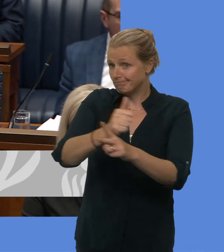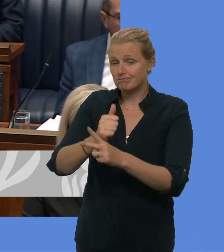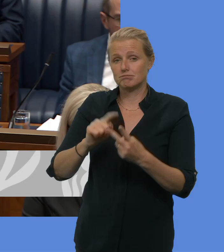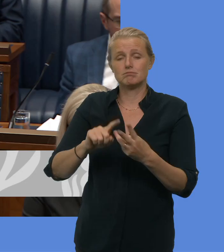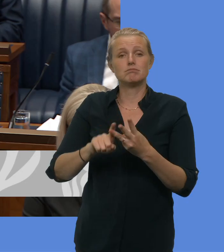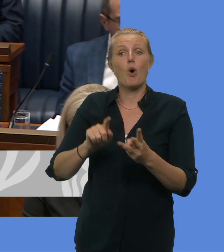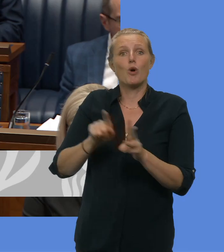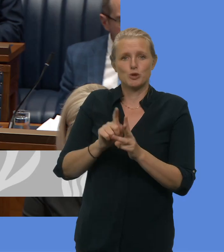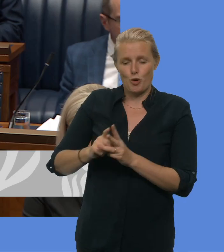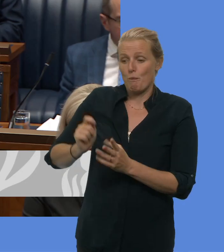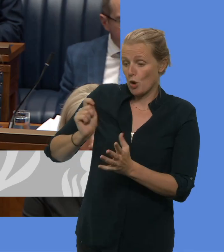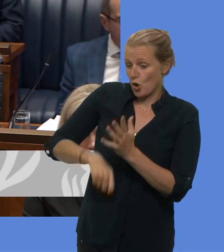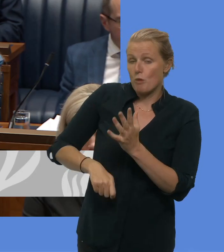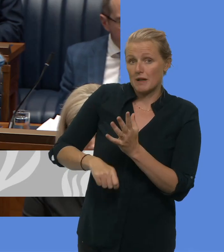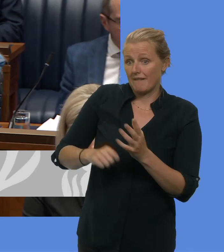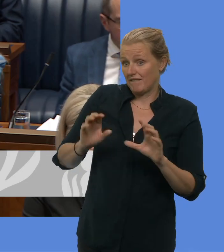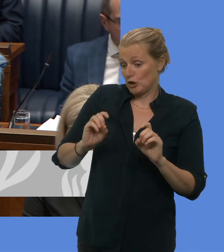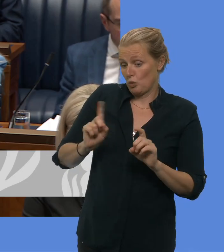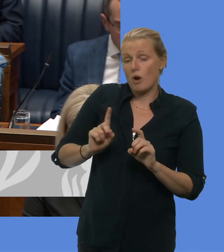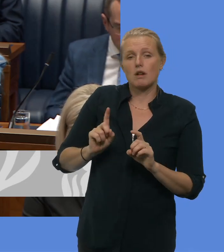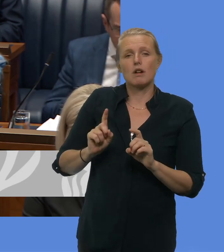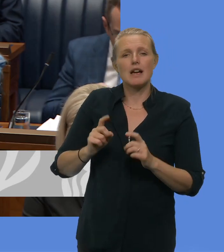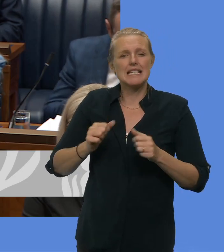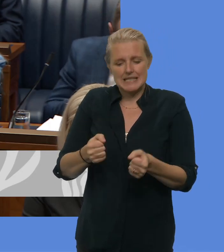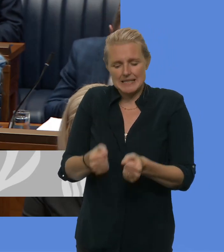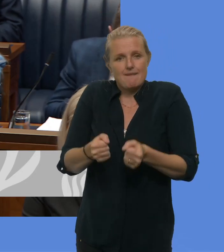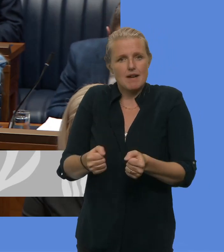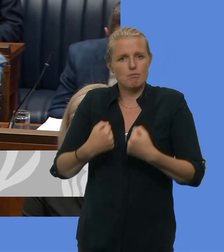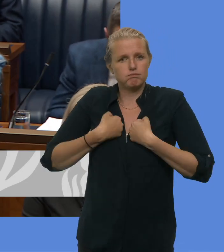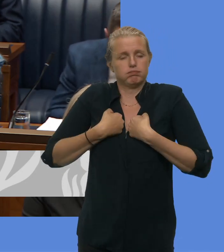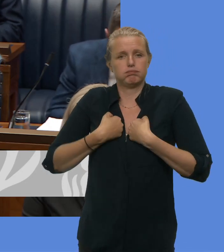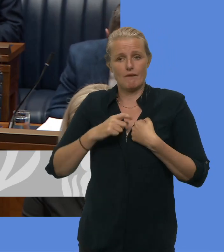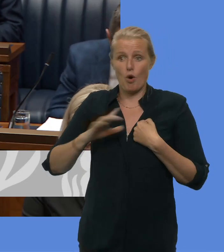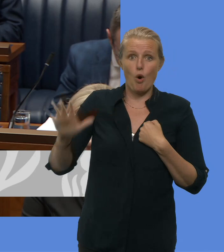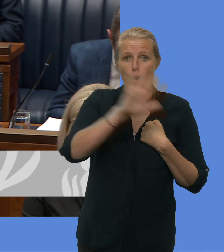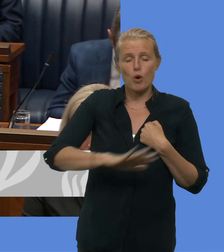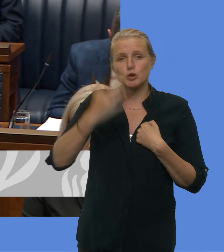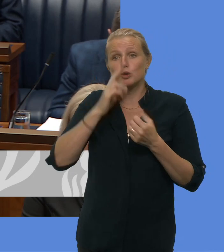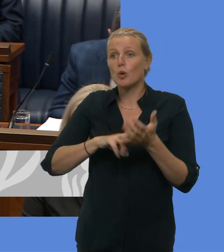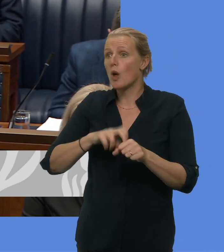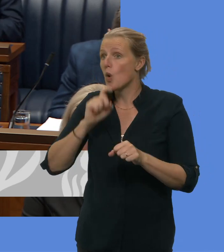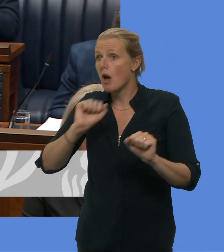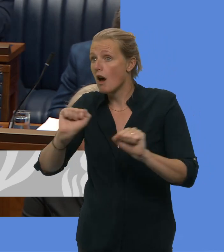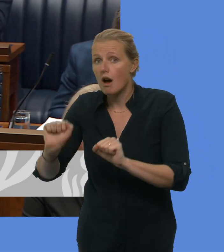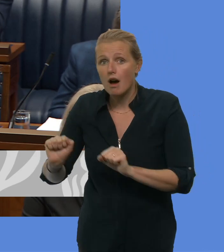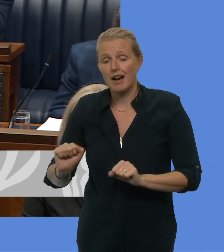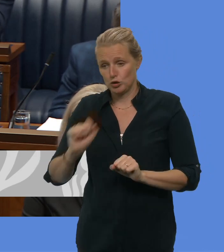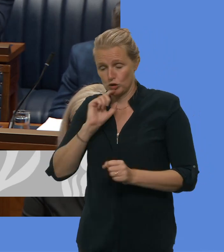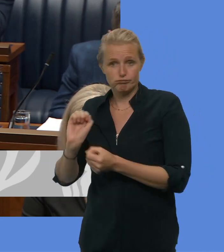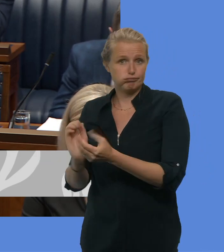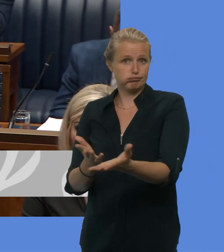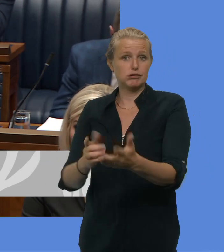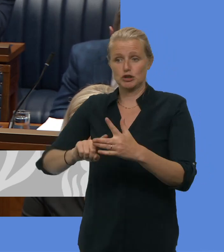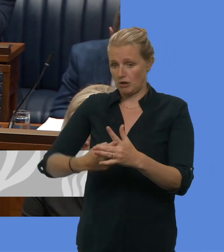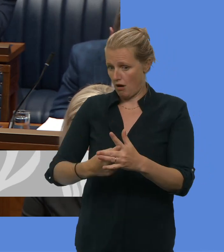procurement has also completed for the provision of defibrillators to all schools in Northern Ireland currently without them, and I expect rollout of these to